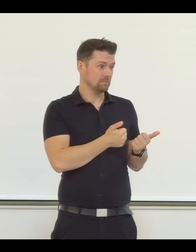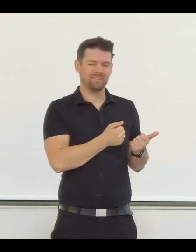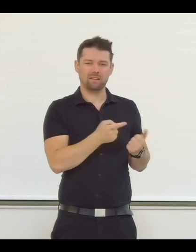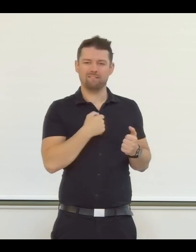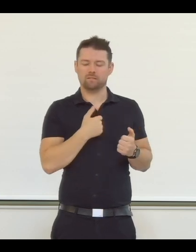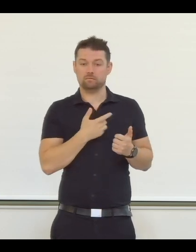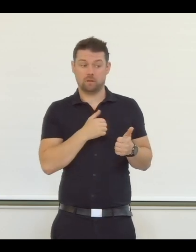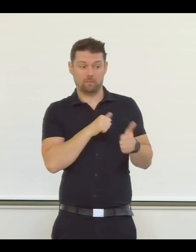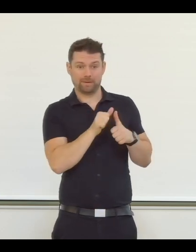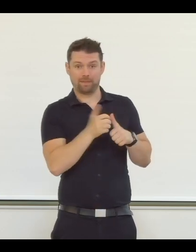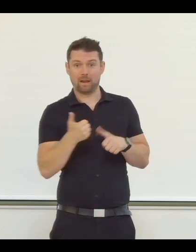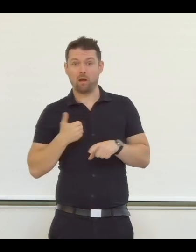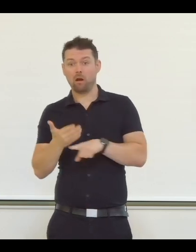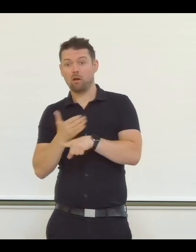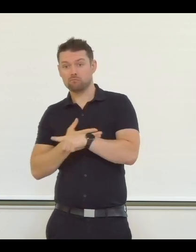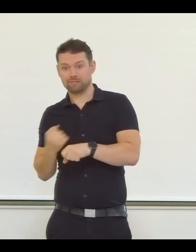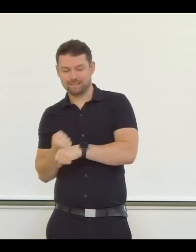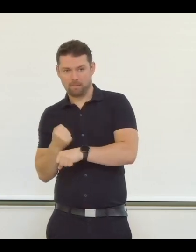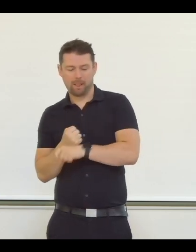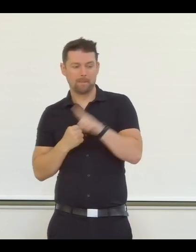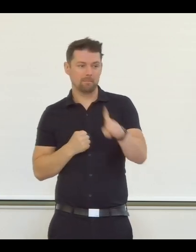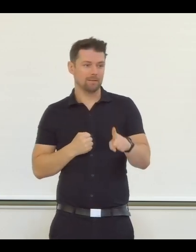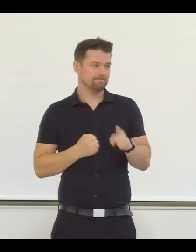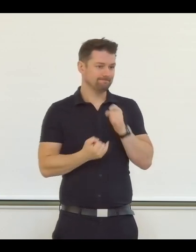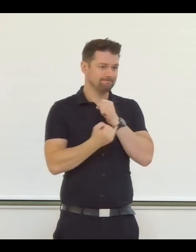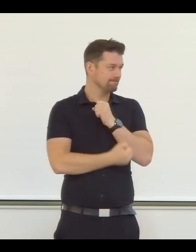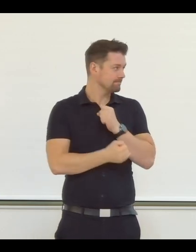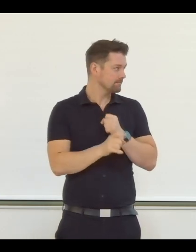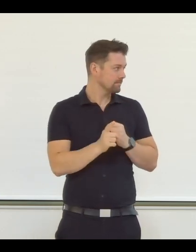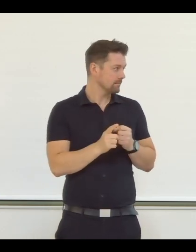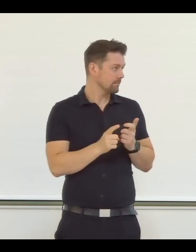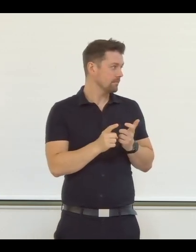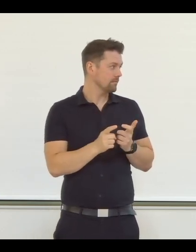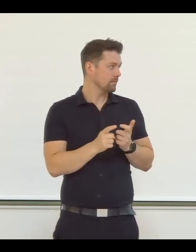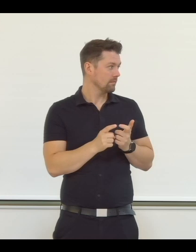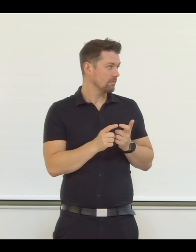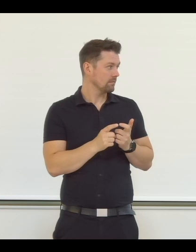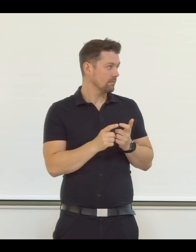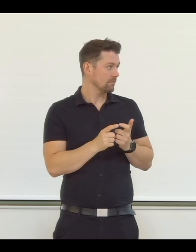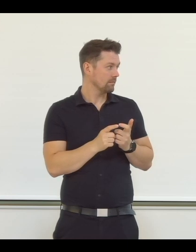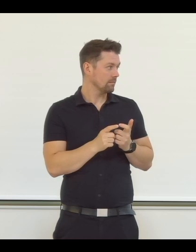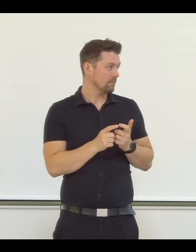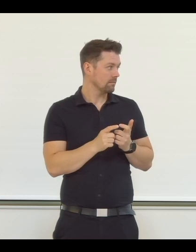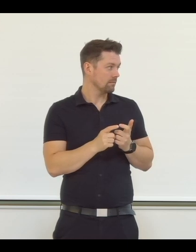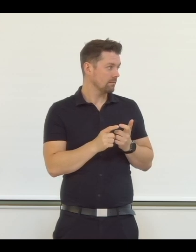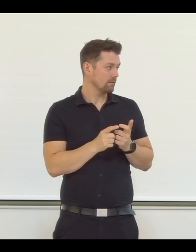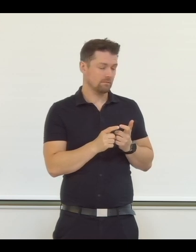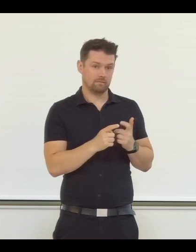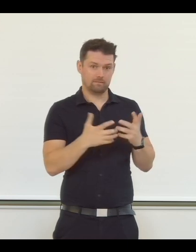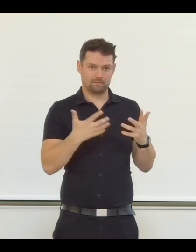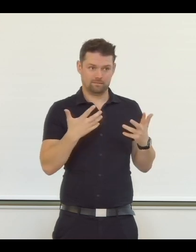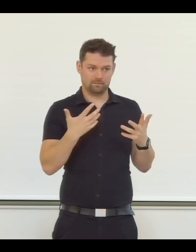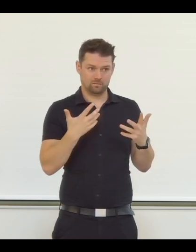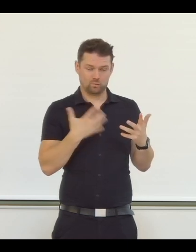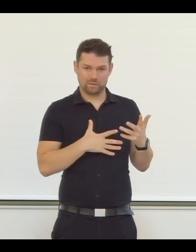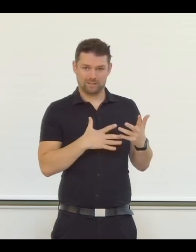habitat. But it has the main disadvantage, the huge disadvantage that you have to outfit the habitat